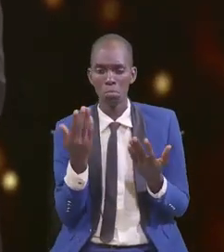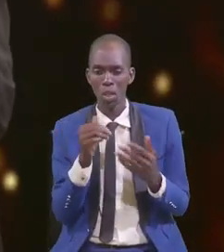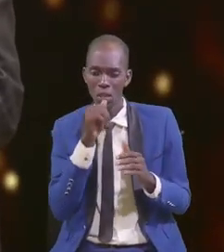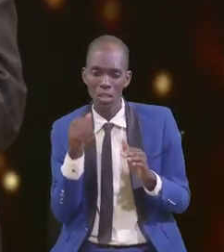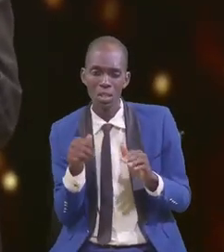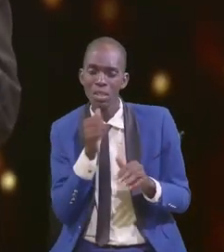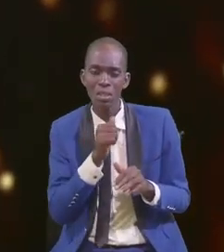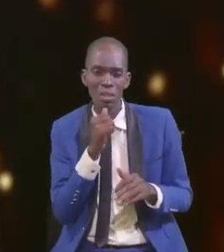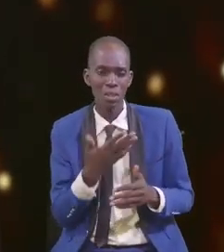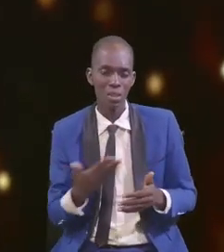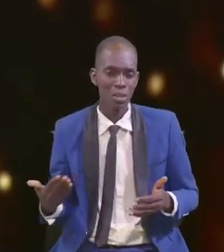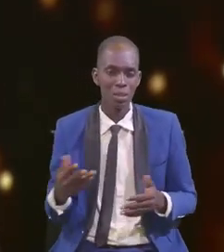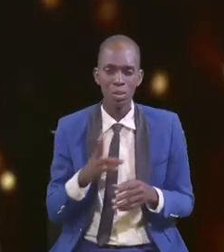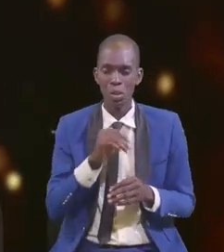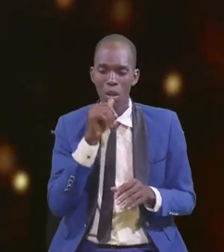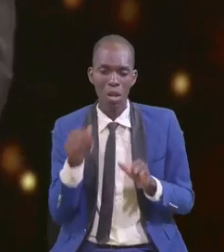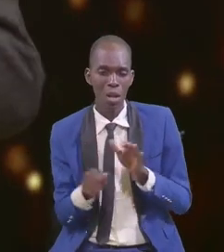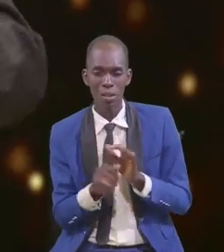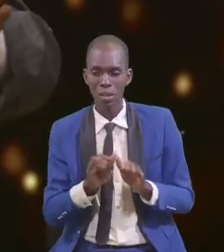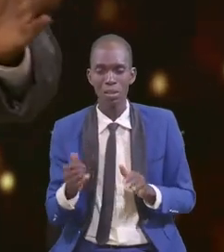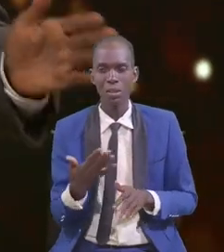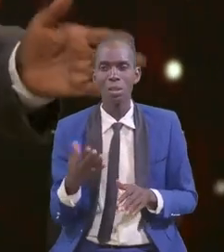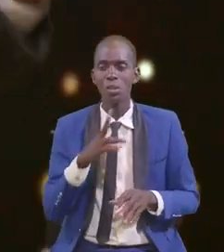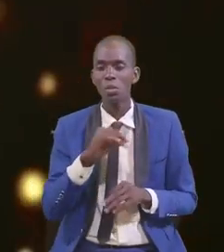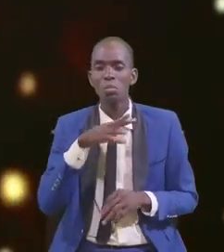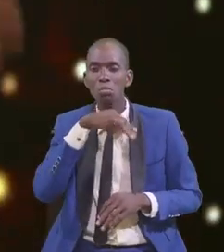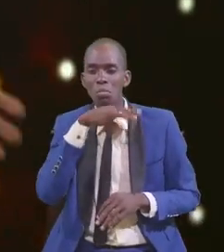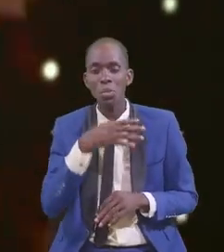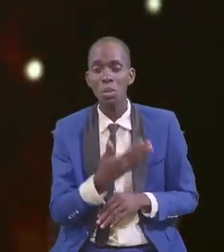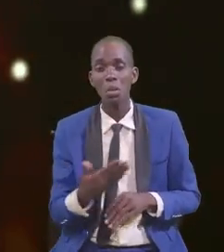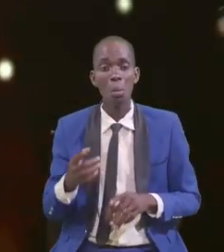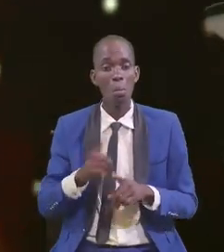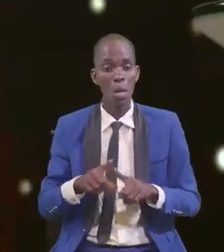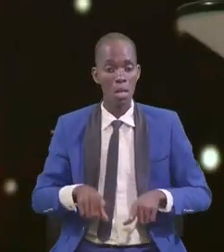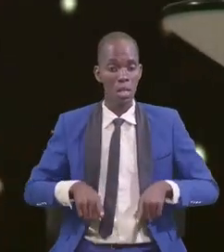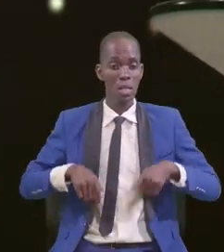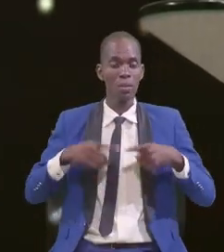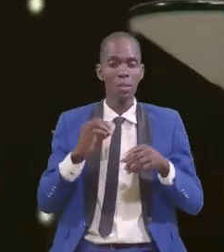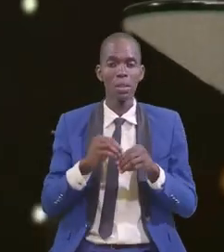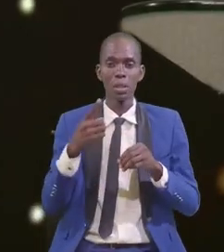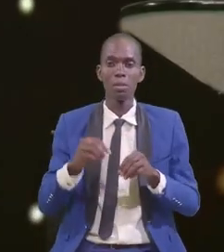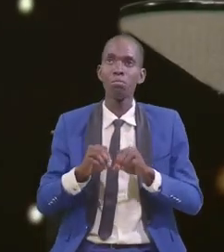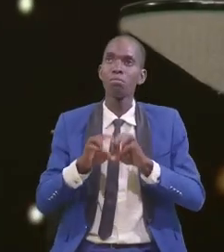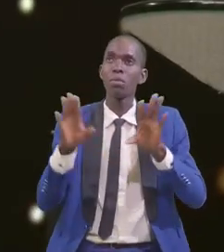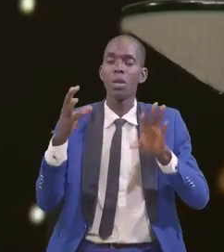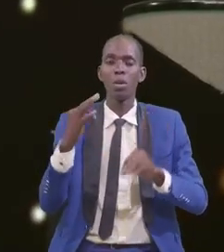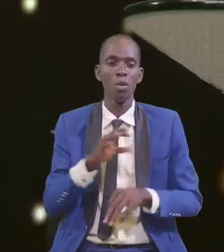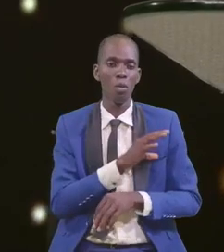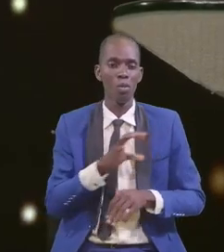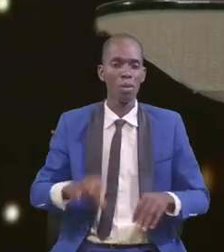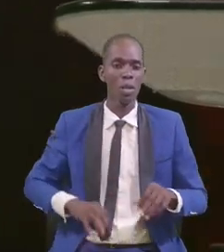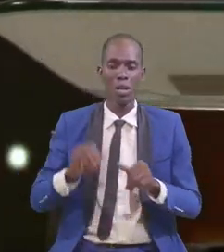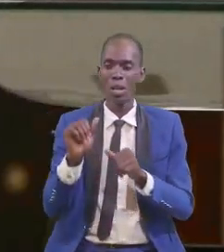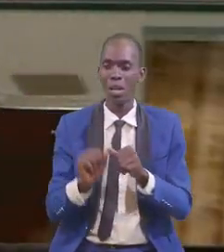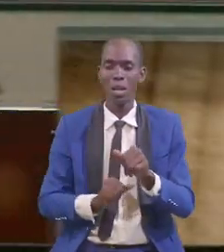no secret thing, there was no dark spot. He lived in the light of Christ every